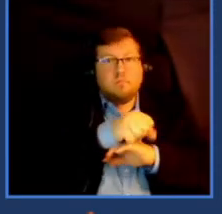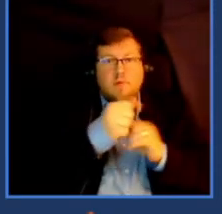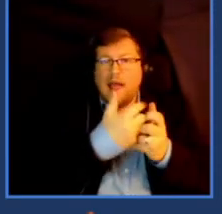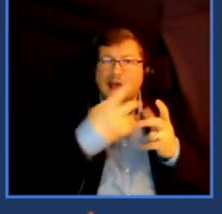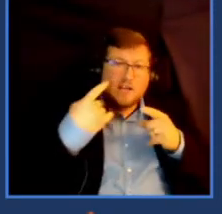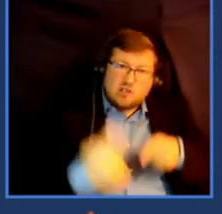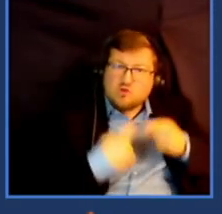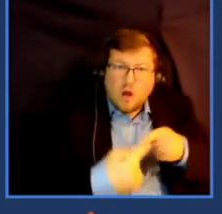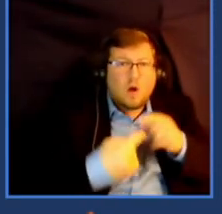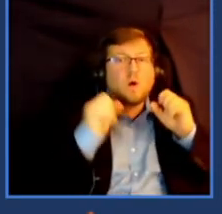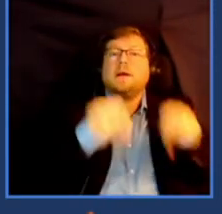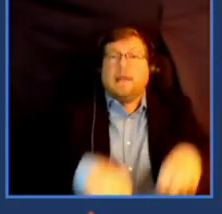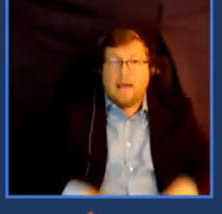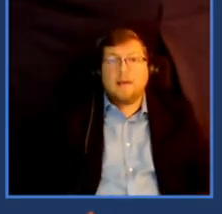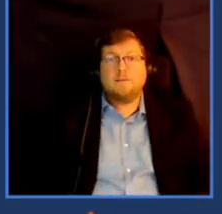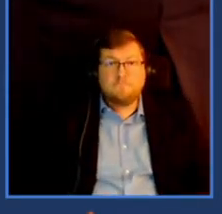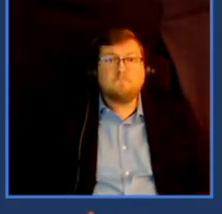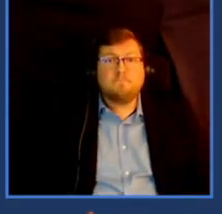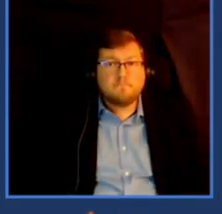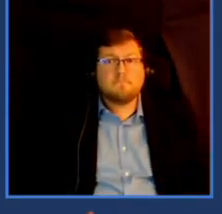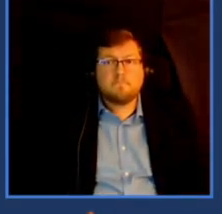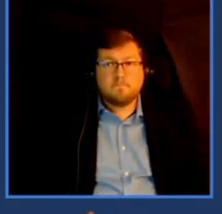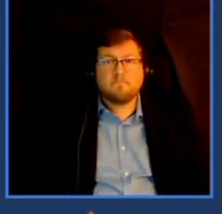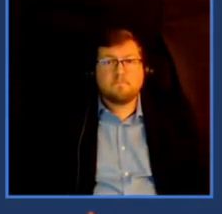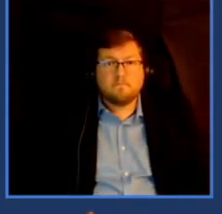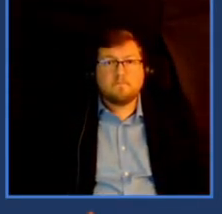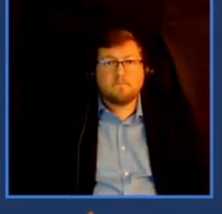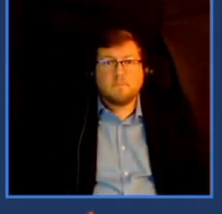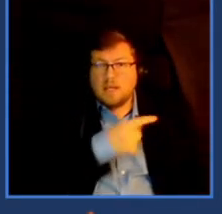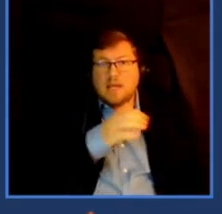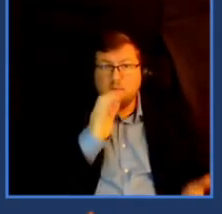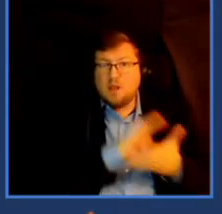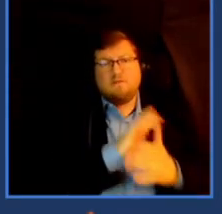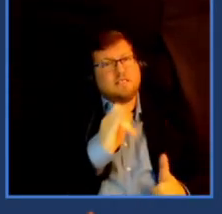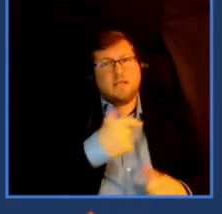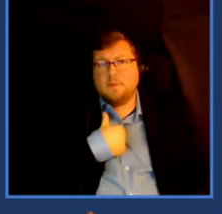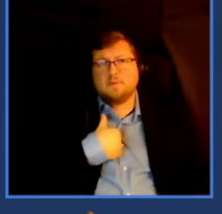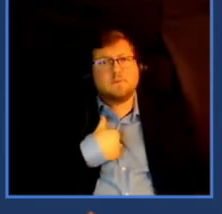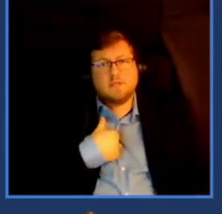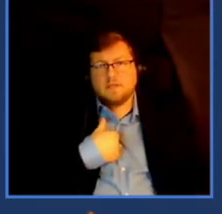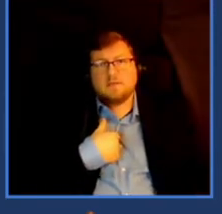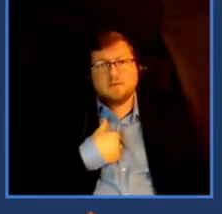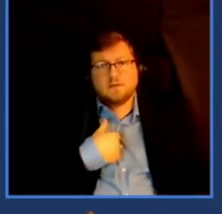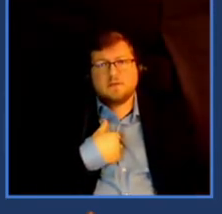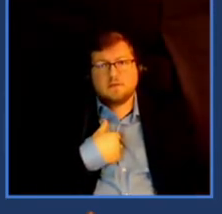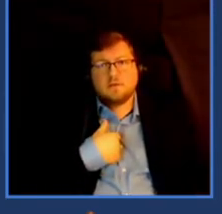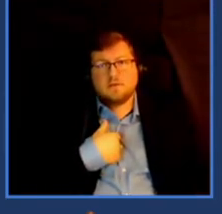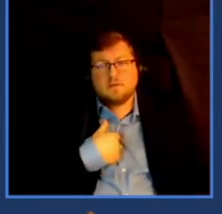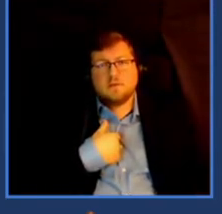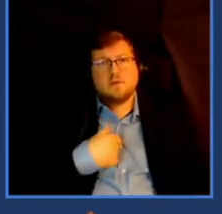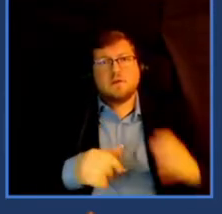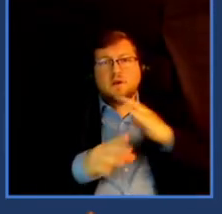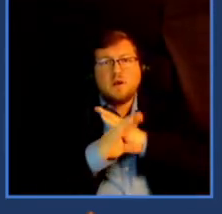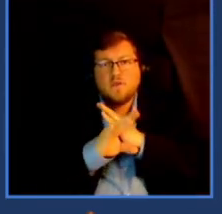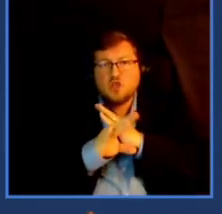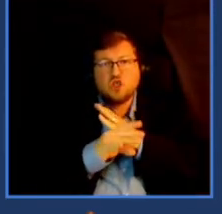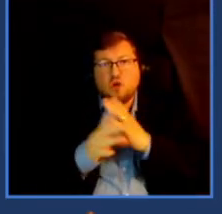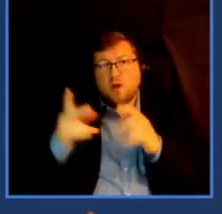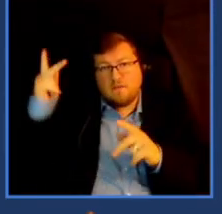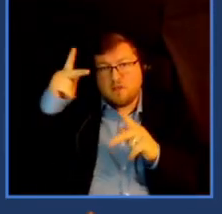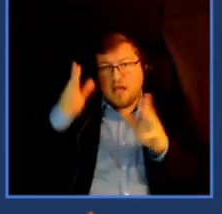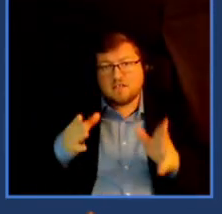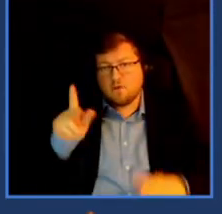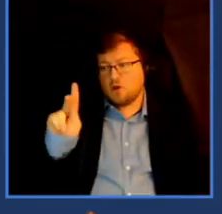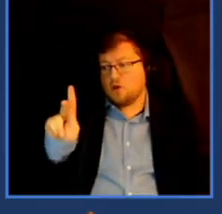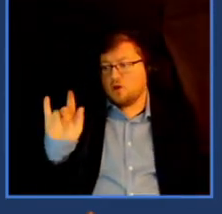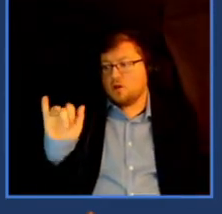can throw at us. He believes, as I do, in the quote of the German philosopher Kierkegaard, who said,